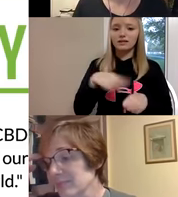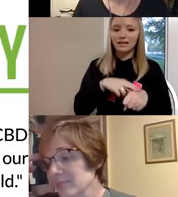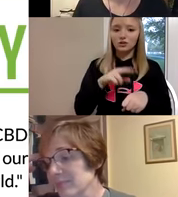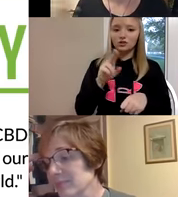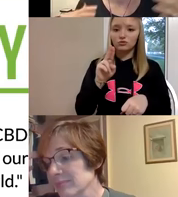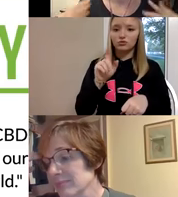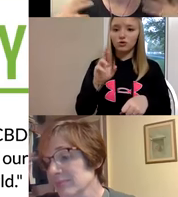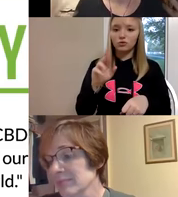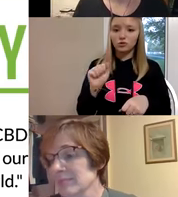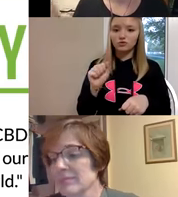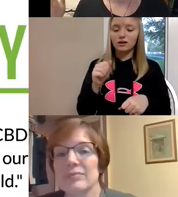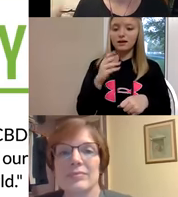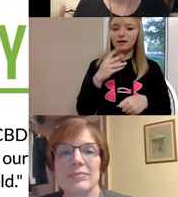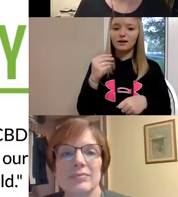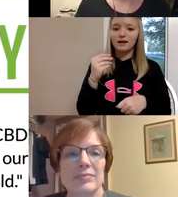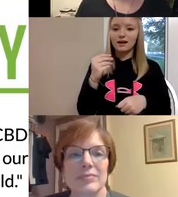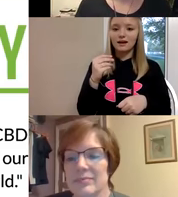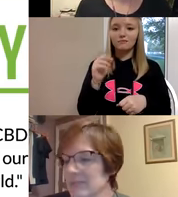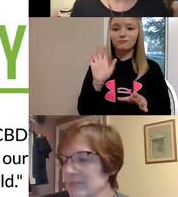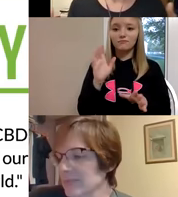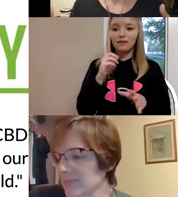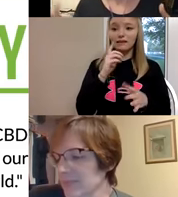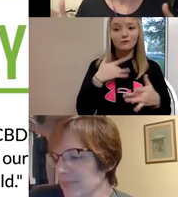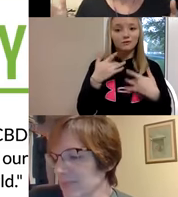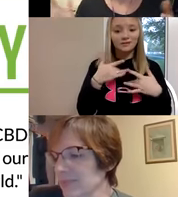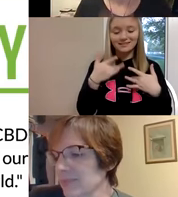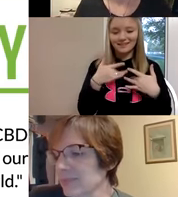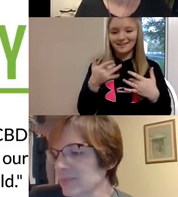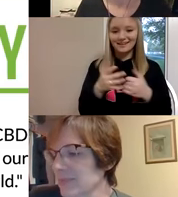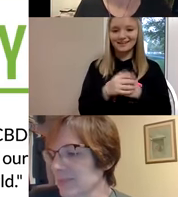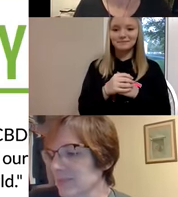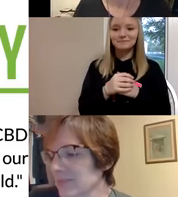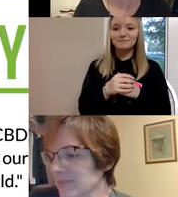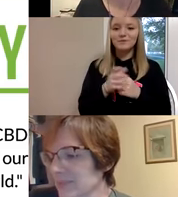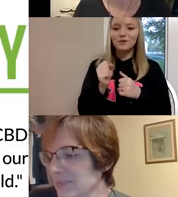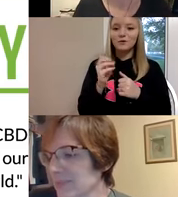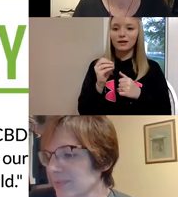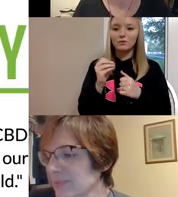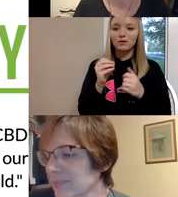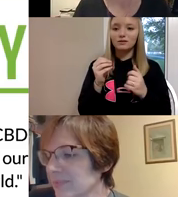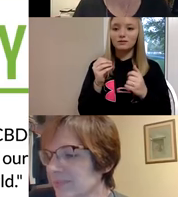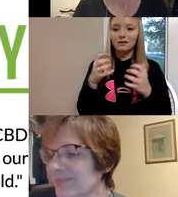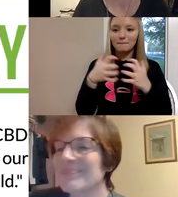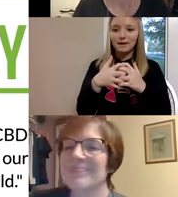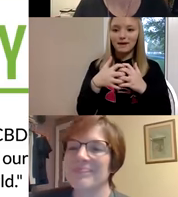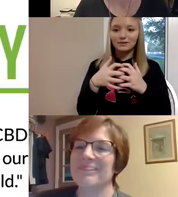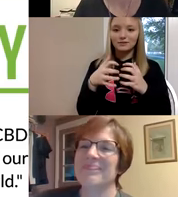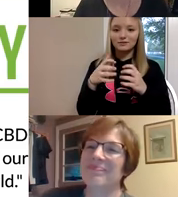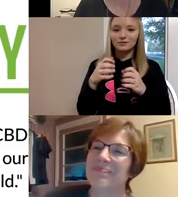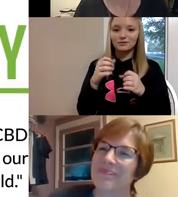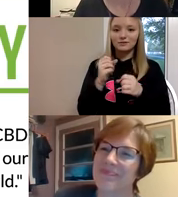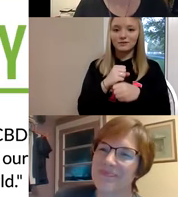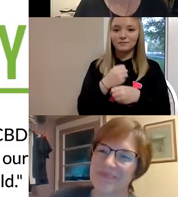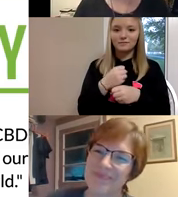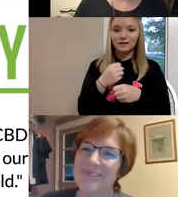Young Living family, which was so, so exciting. So it was a match made in health. You could say it was in heaven, but